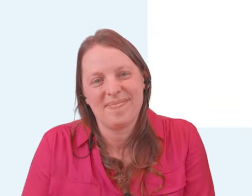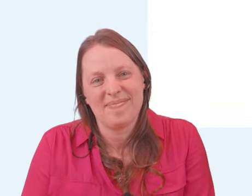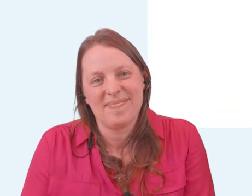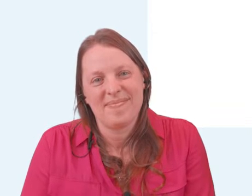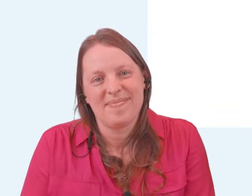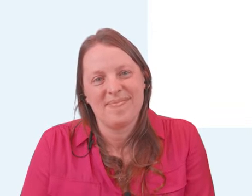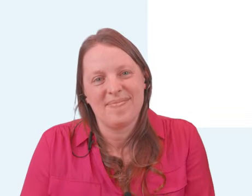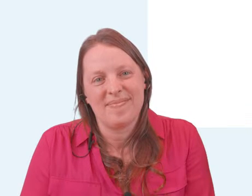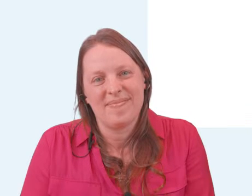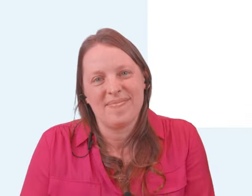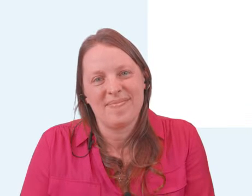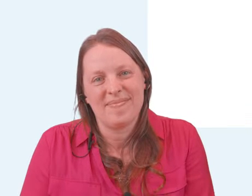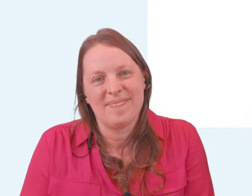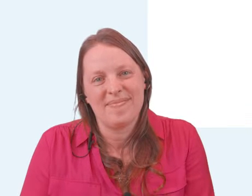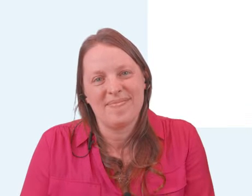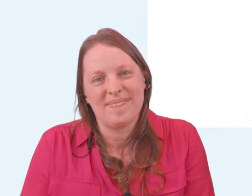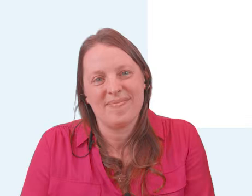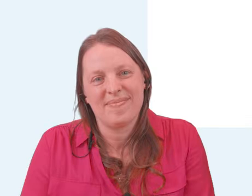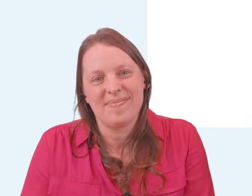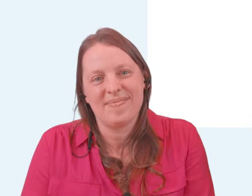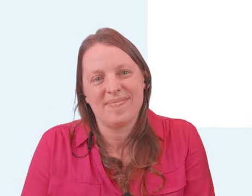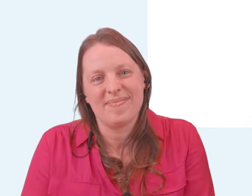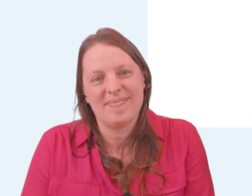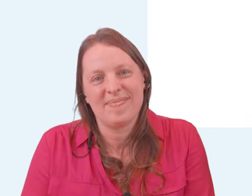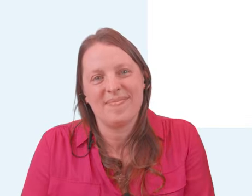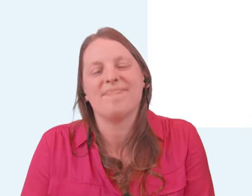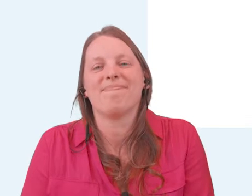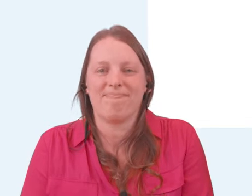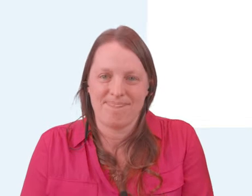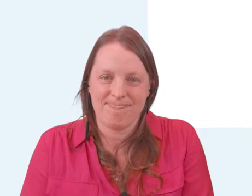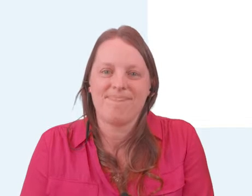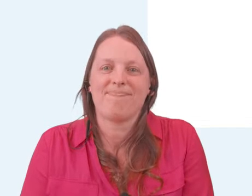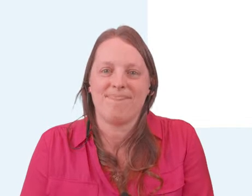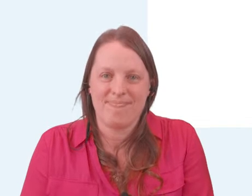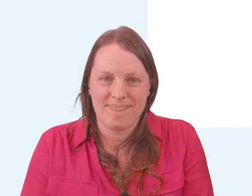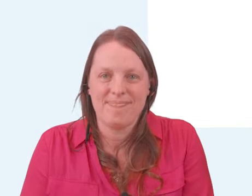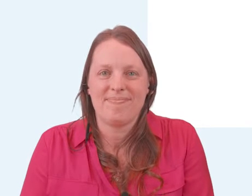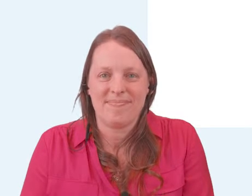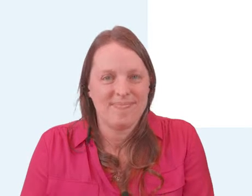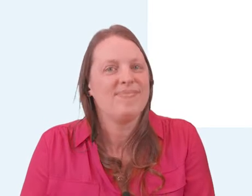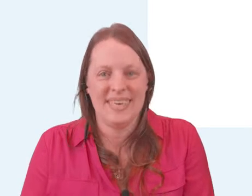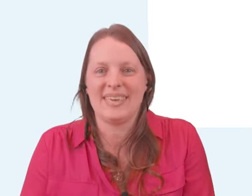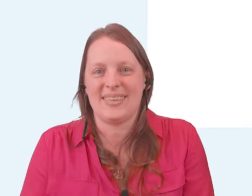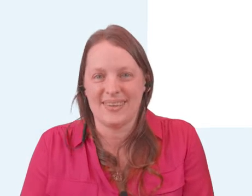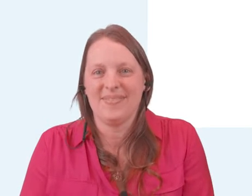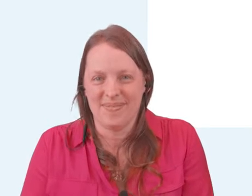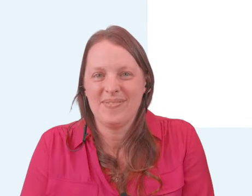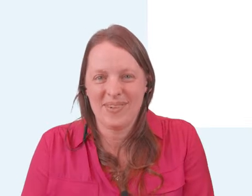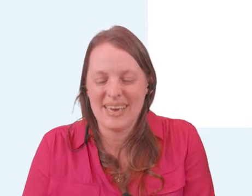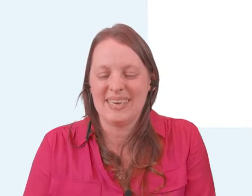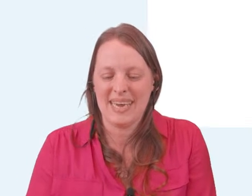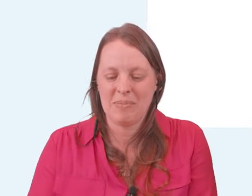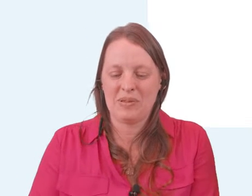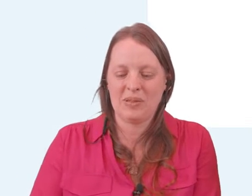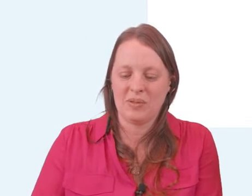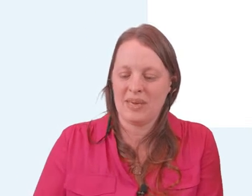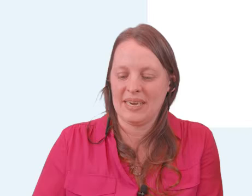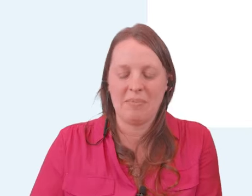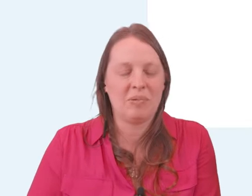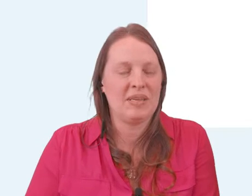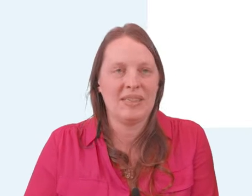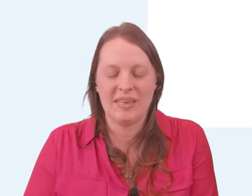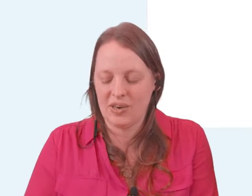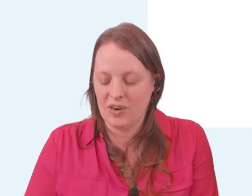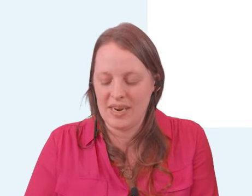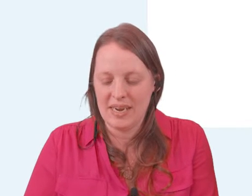of all maneuvers depend where the particles are. I'm going to show you later. Yes, right, absolutely.